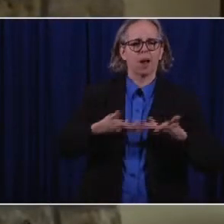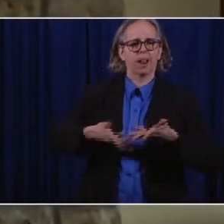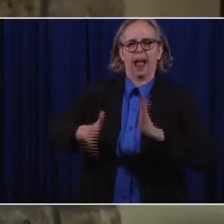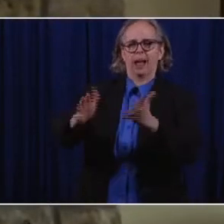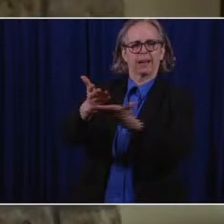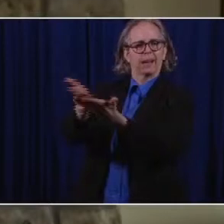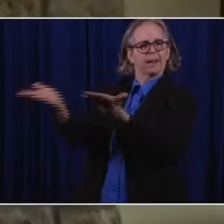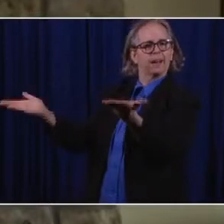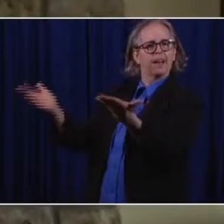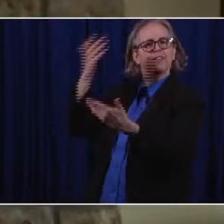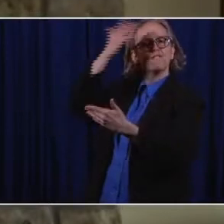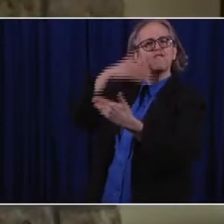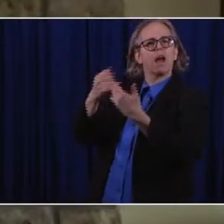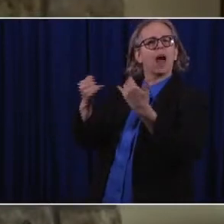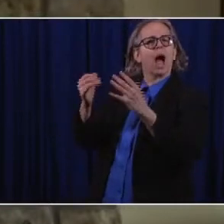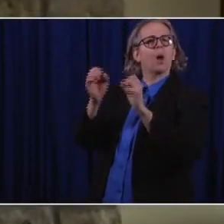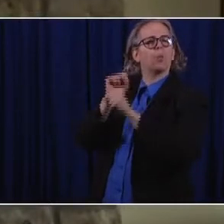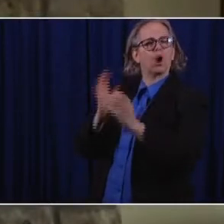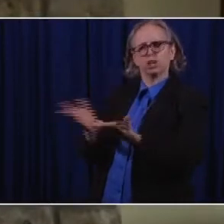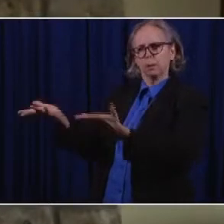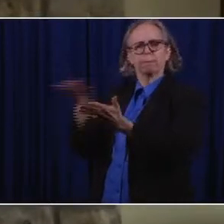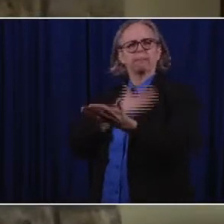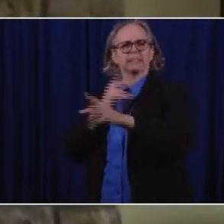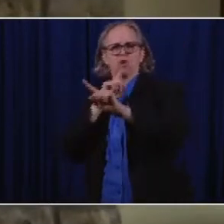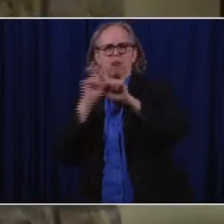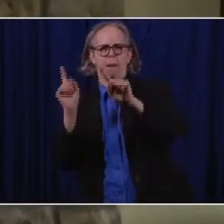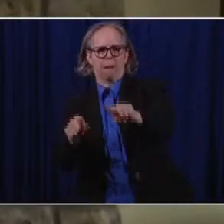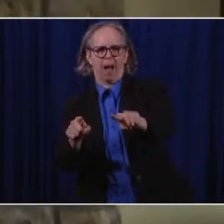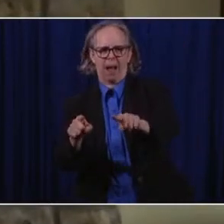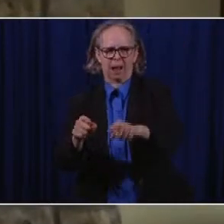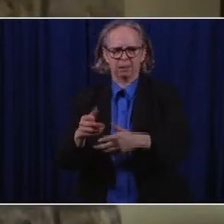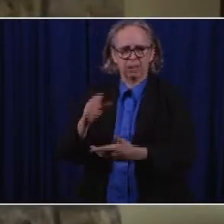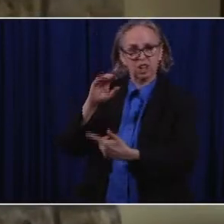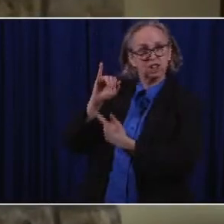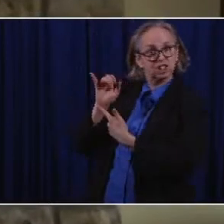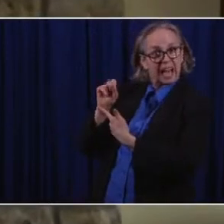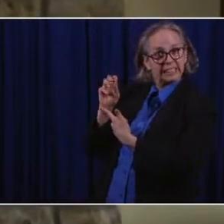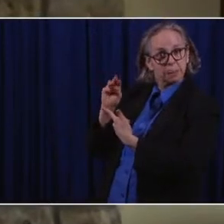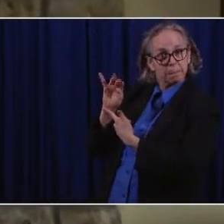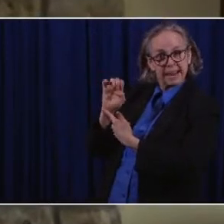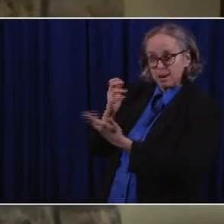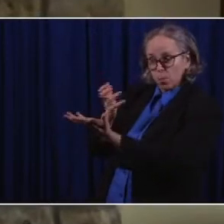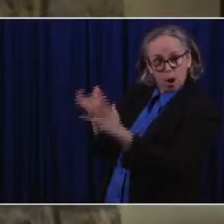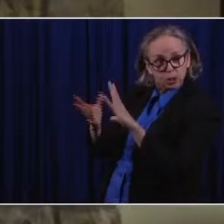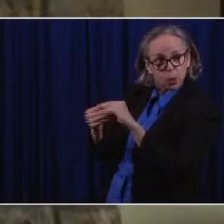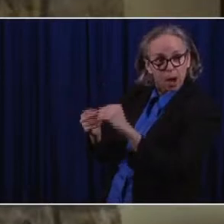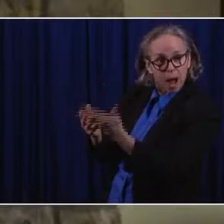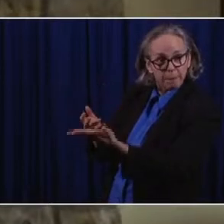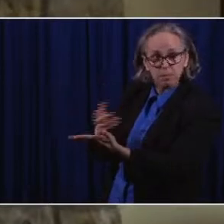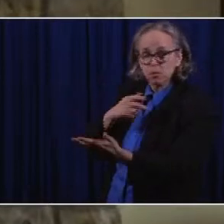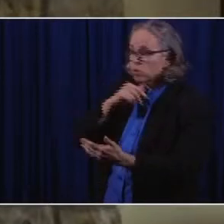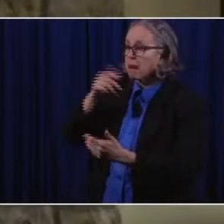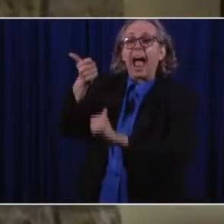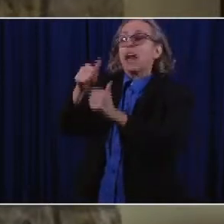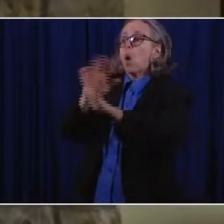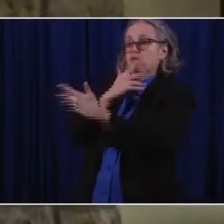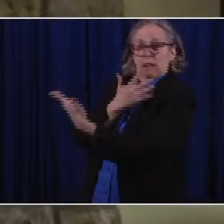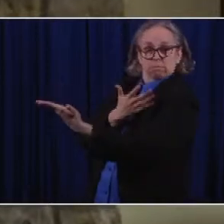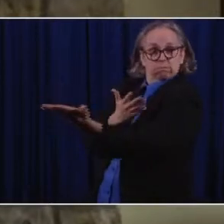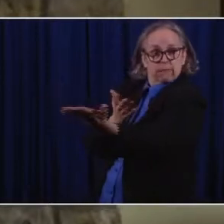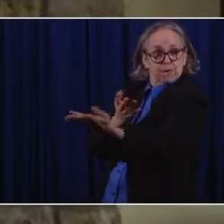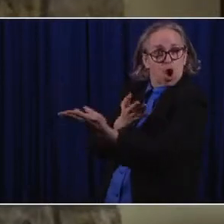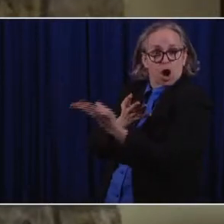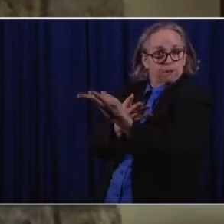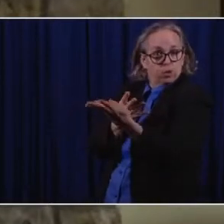that. I don't know, Jasmine, if you want to say something, or really anybody else who wants to jump in